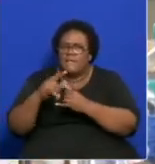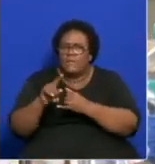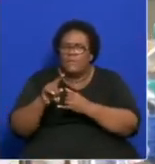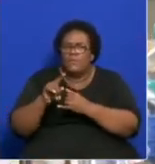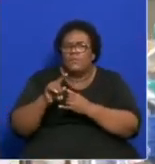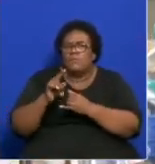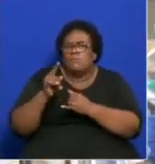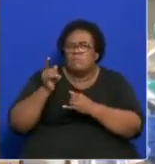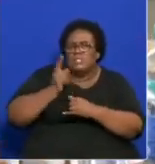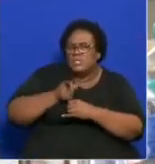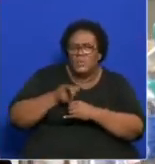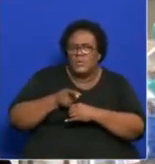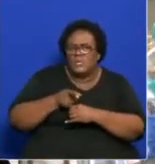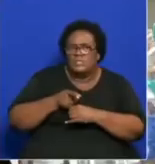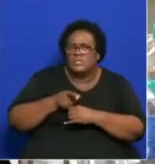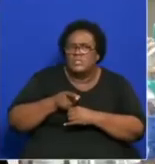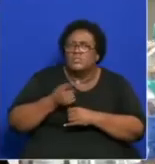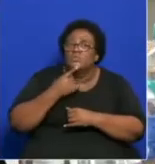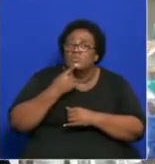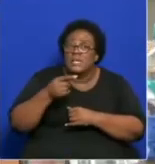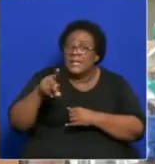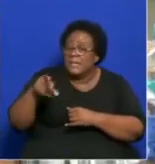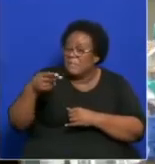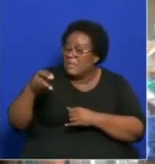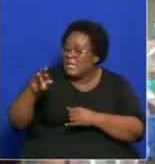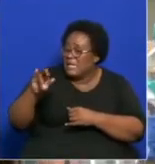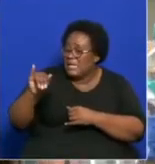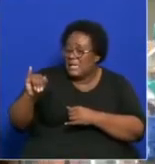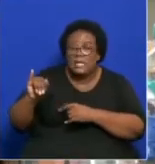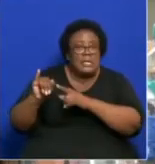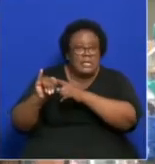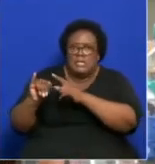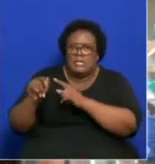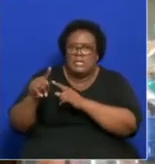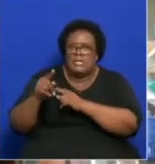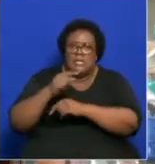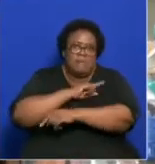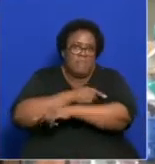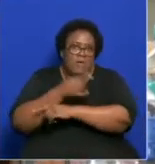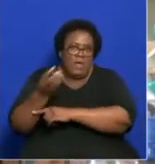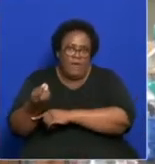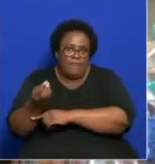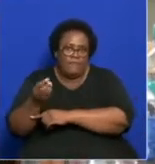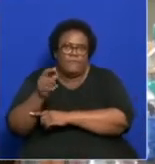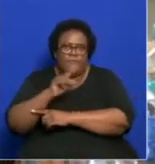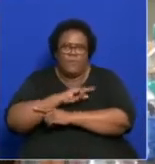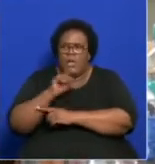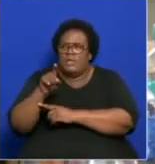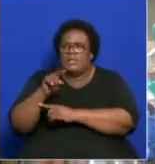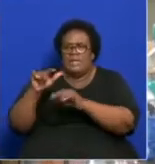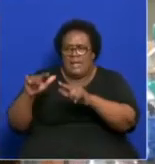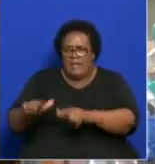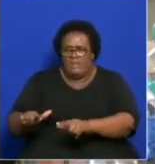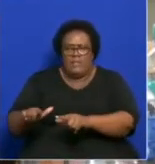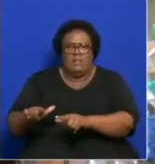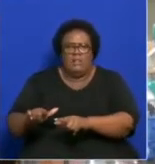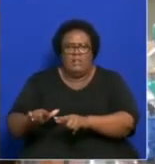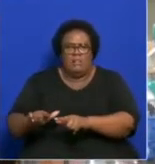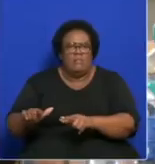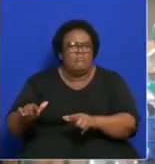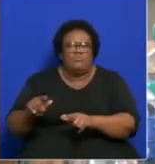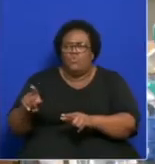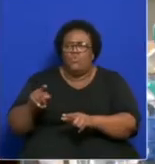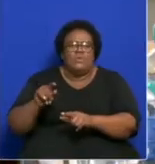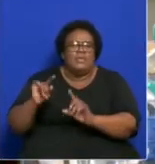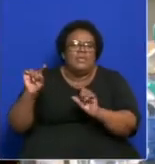testimony previously was you never, firstly you said he's junior, he doesn't have the authority to do that, and you never gave him